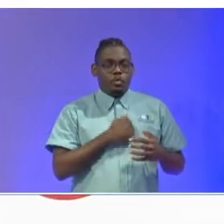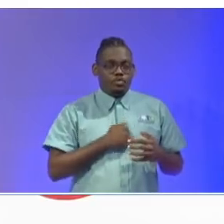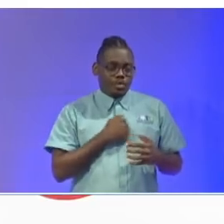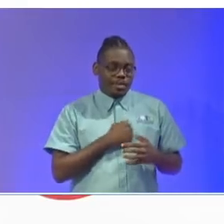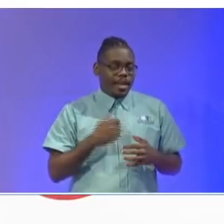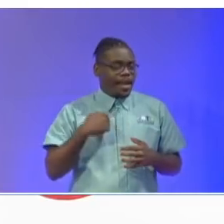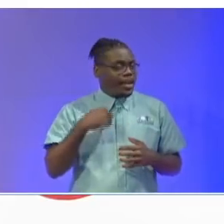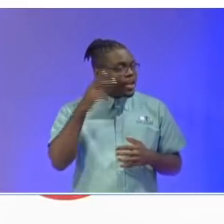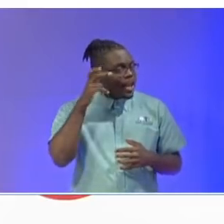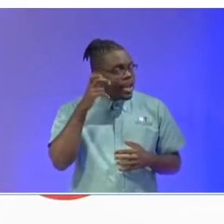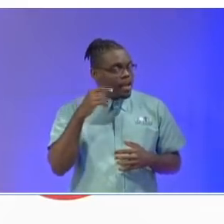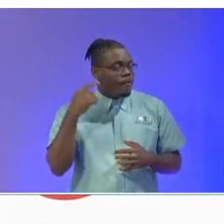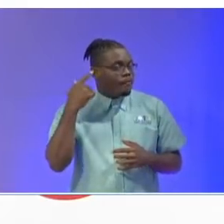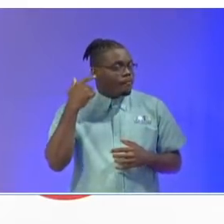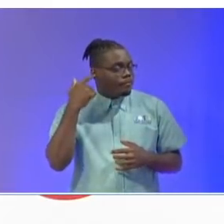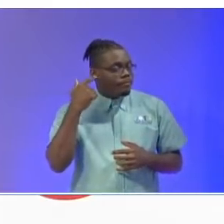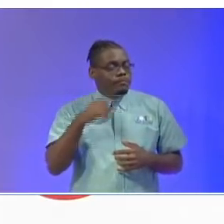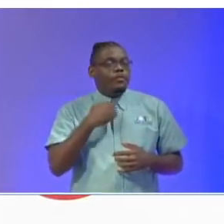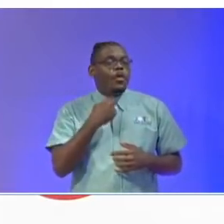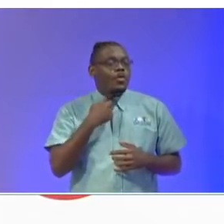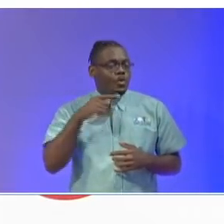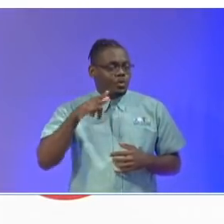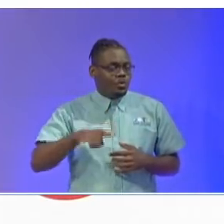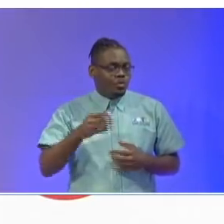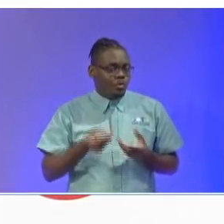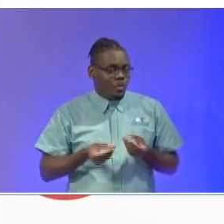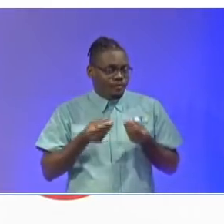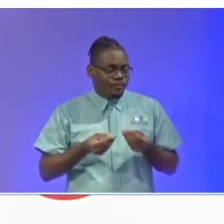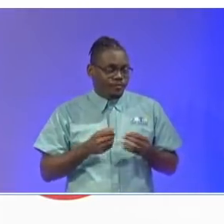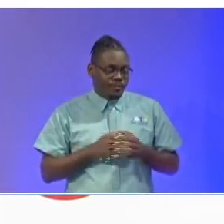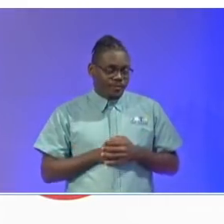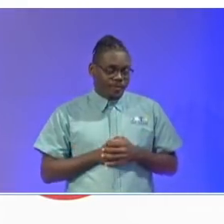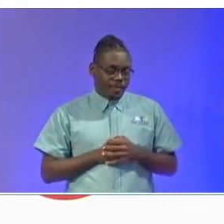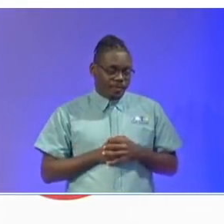to conserve tanked oxygen for other patients.